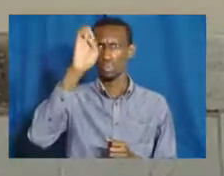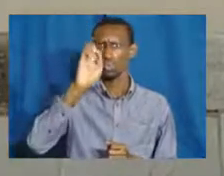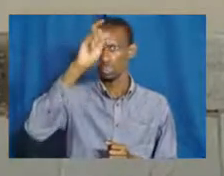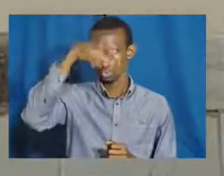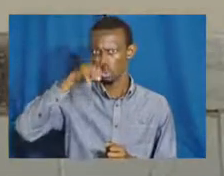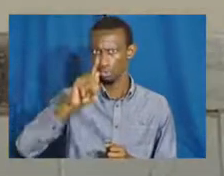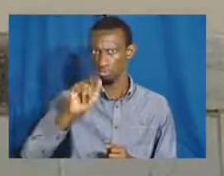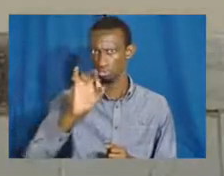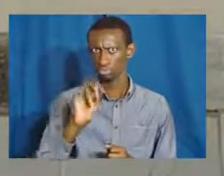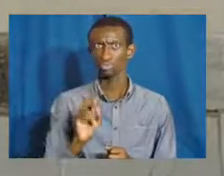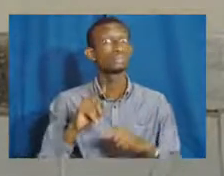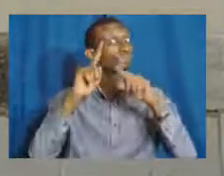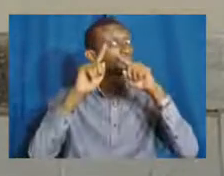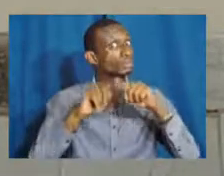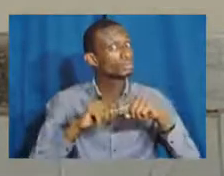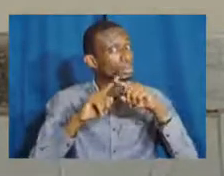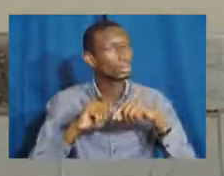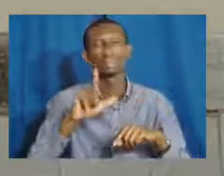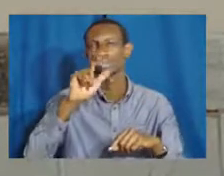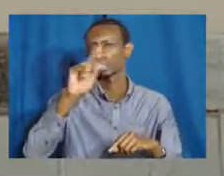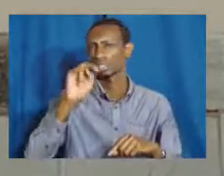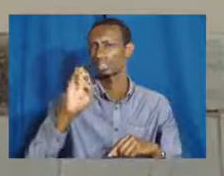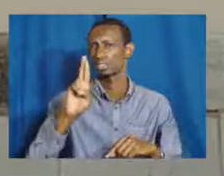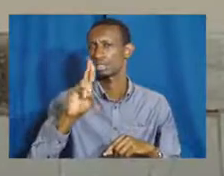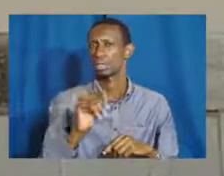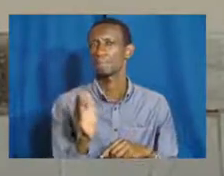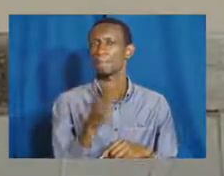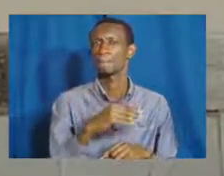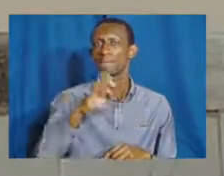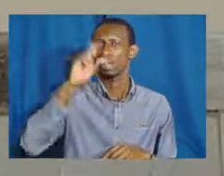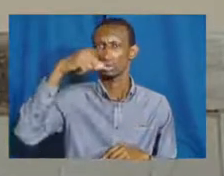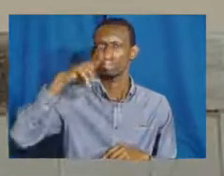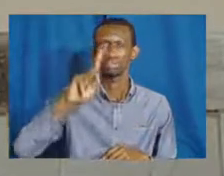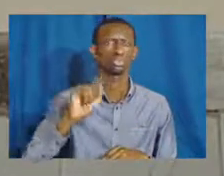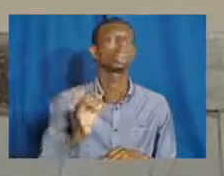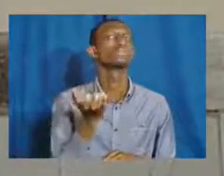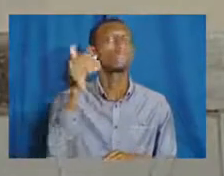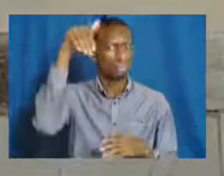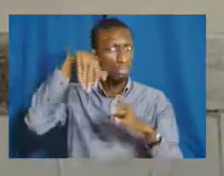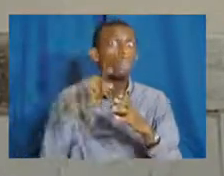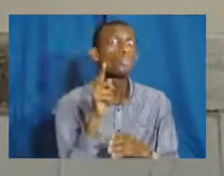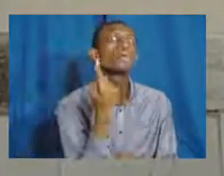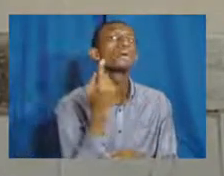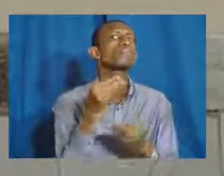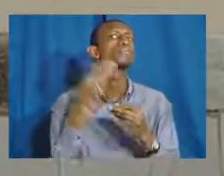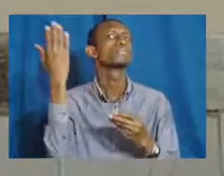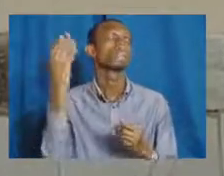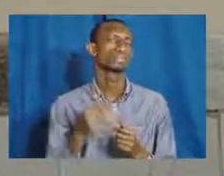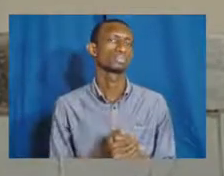depending on linear equation in one variable. That is